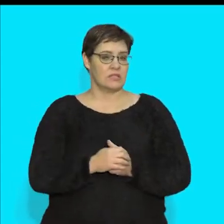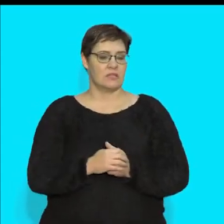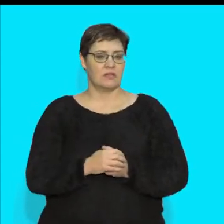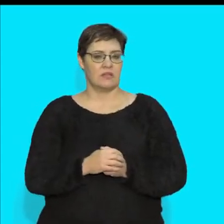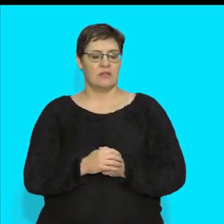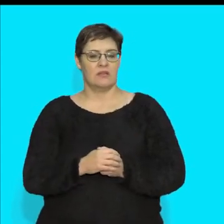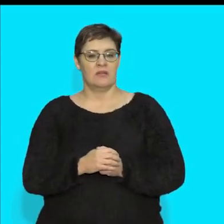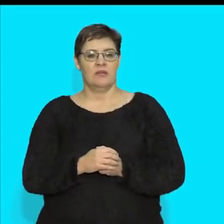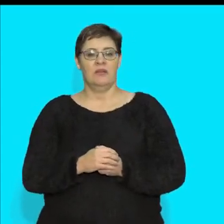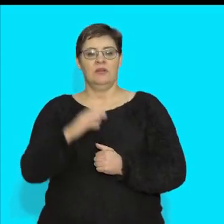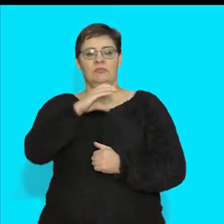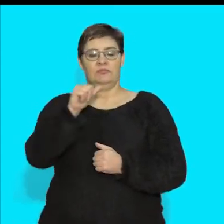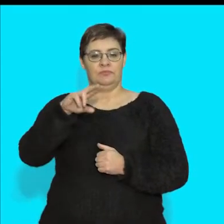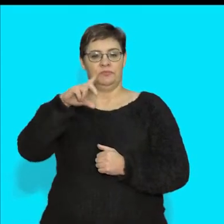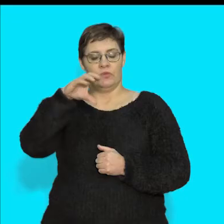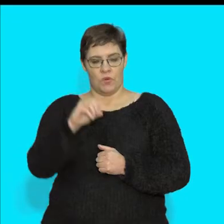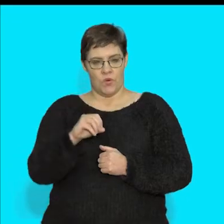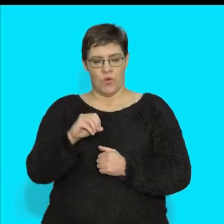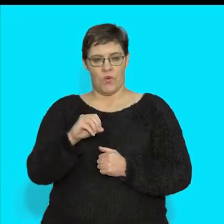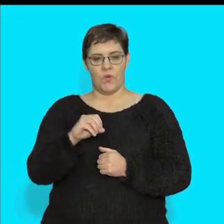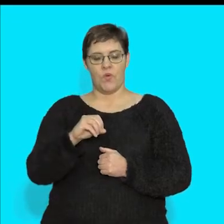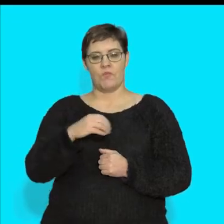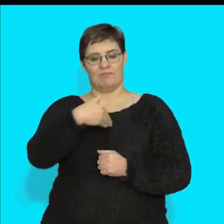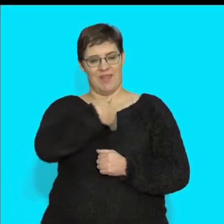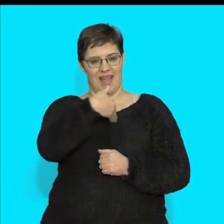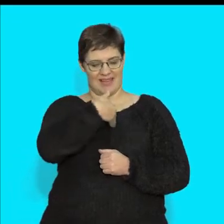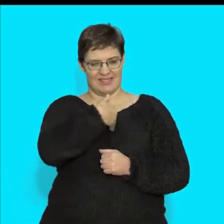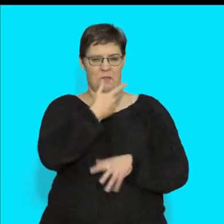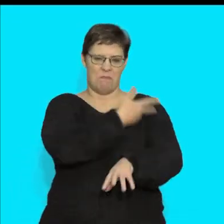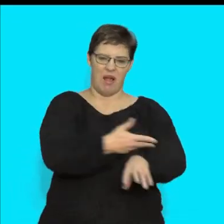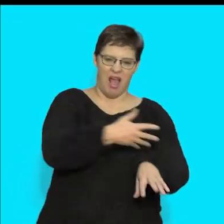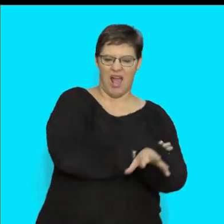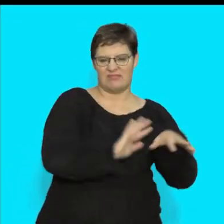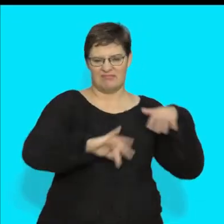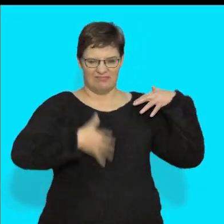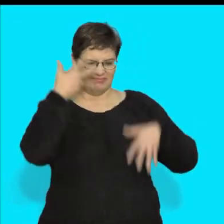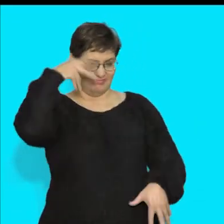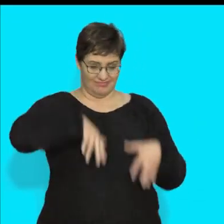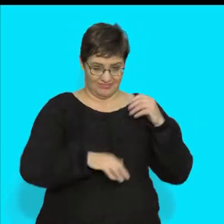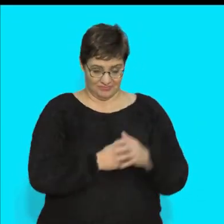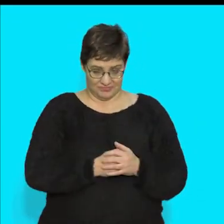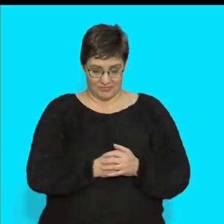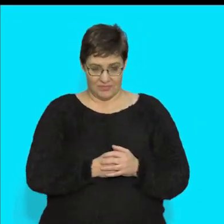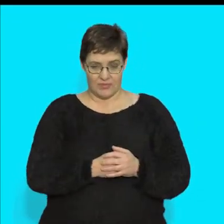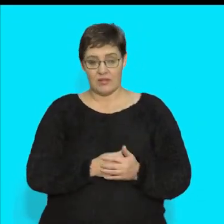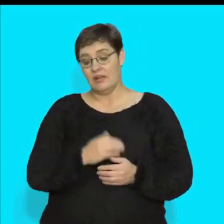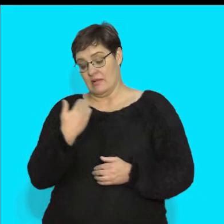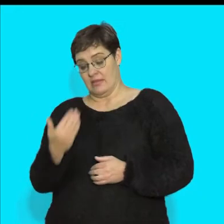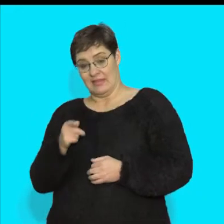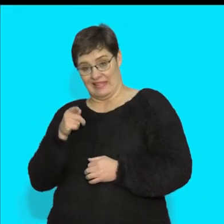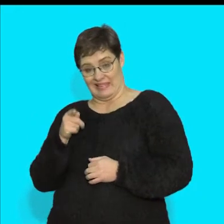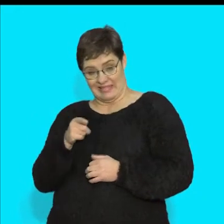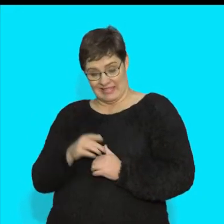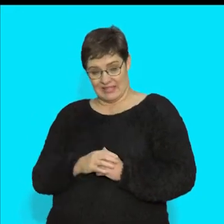our cardiovascular system, blood and the heart, all right, and the blood vessels. This